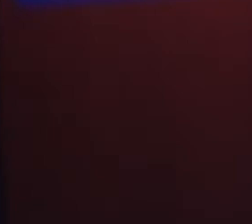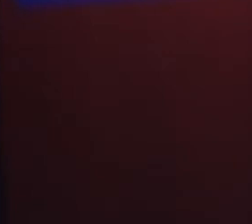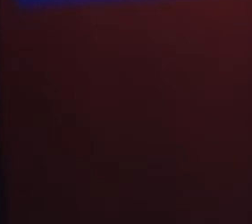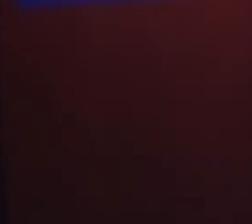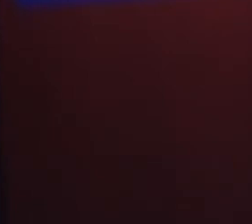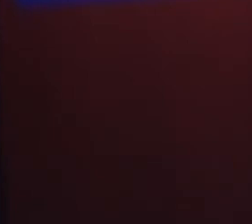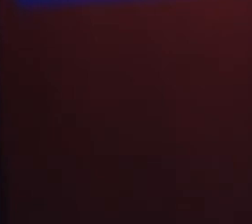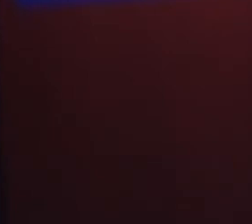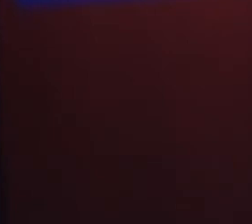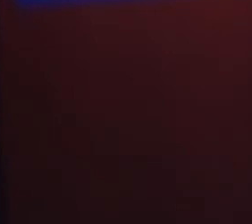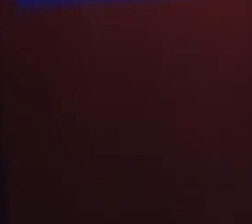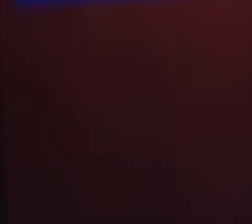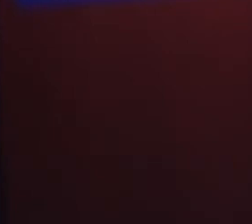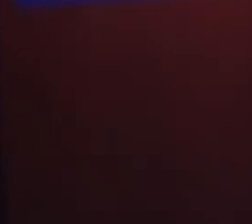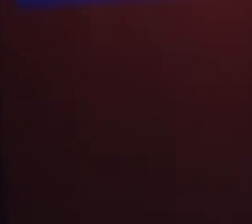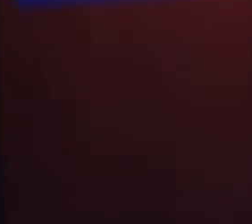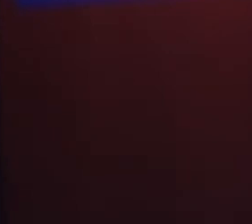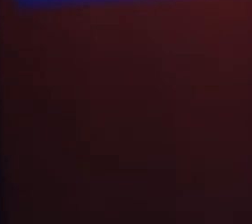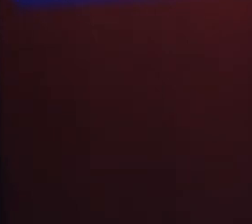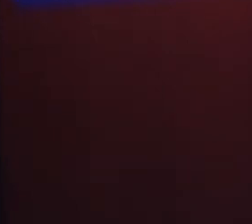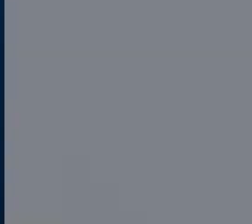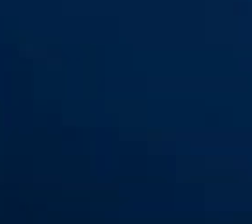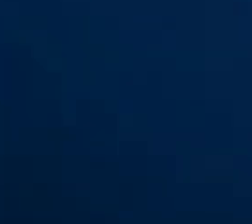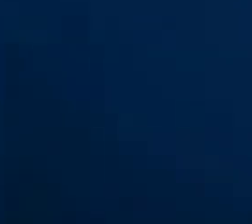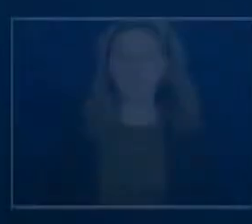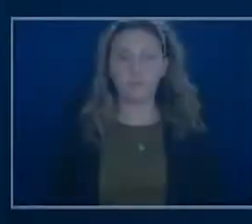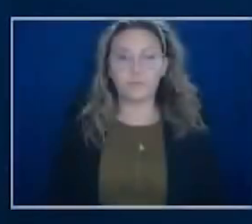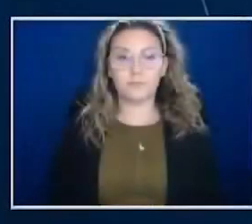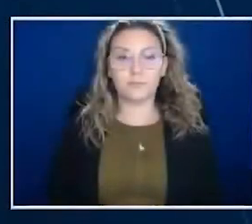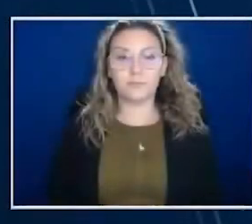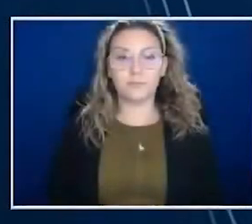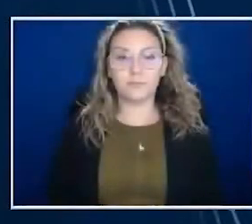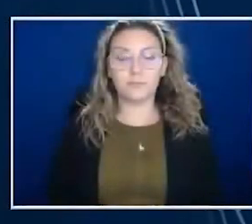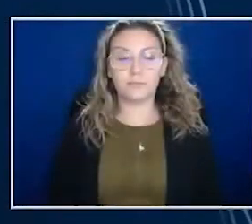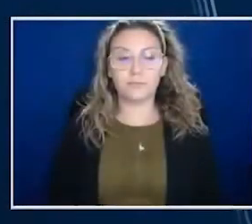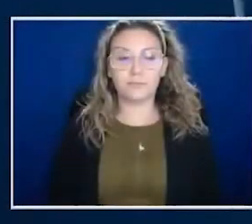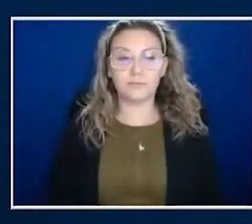enjoy this encore presentation and make it a great day.